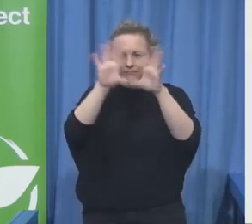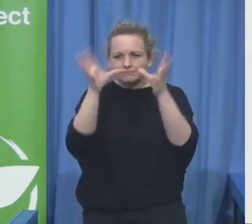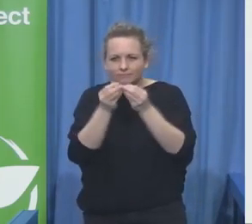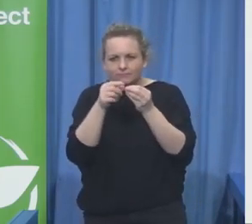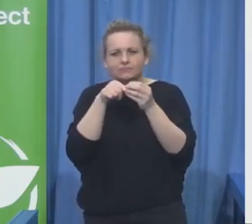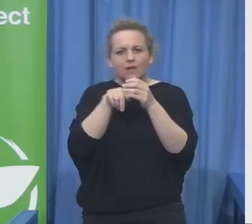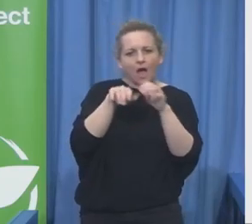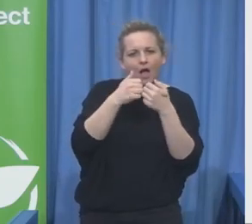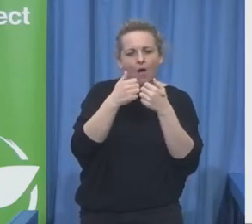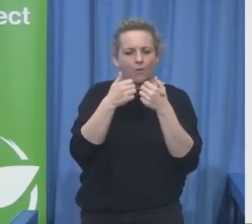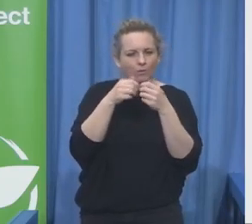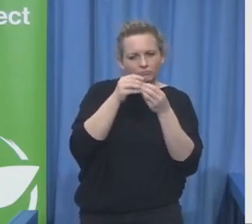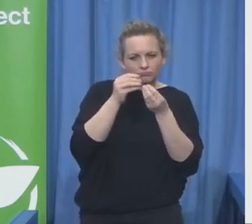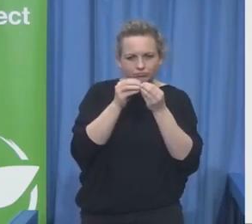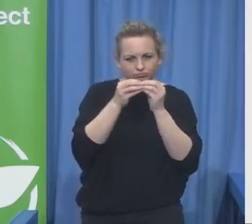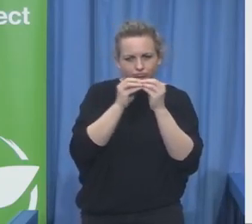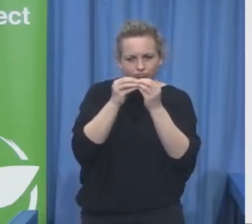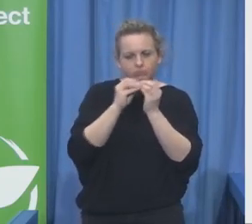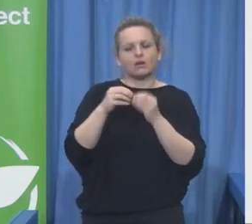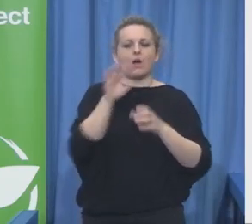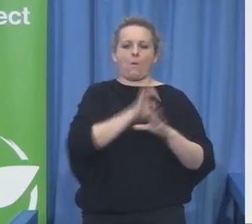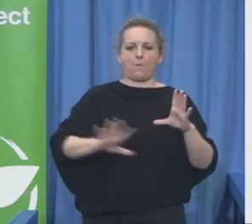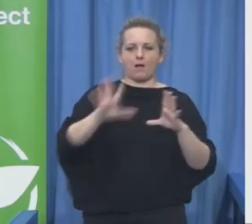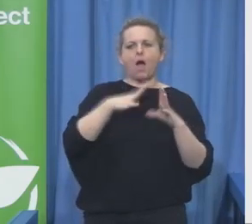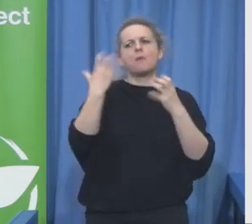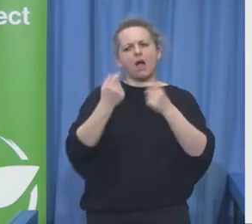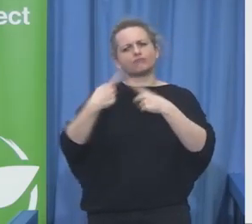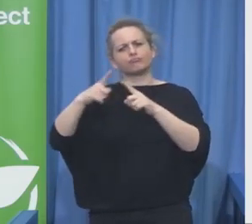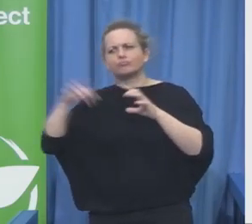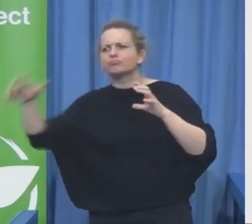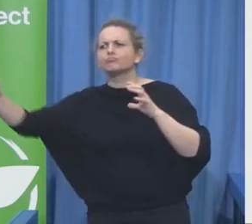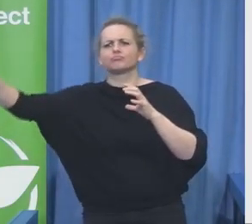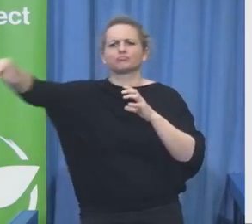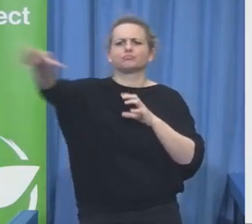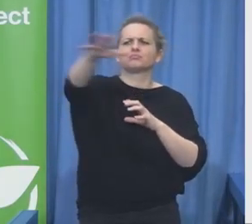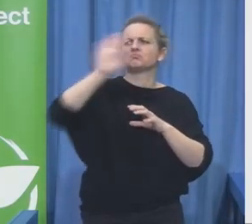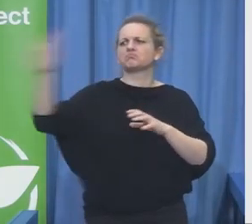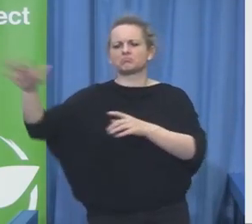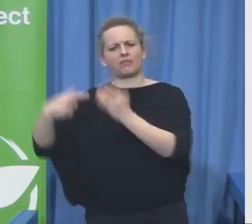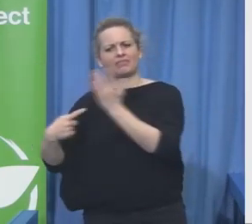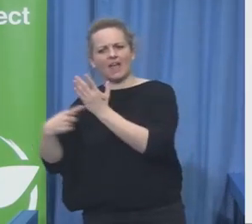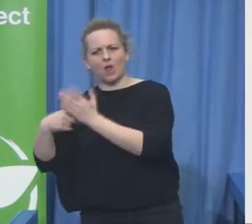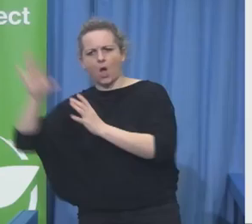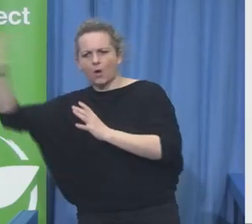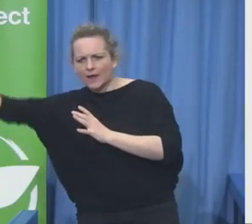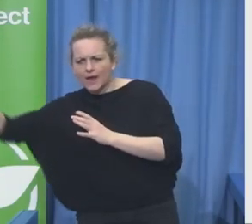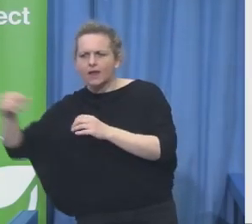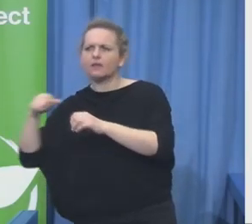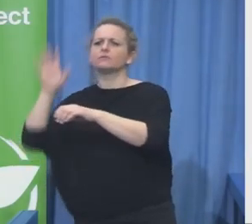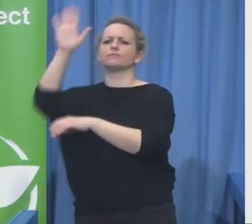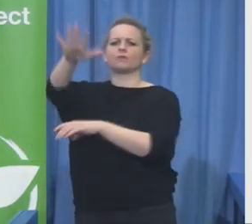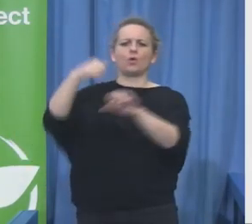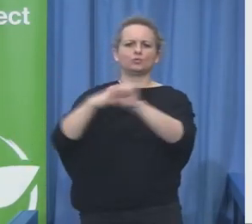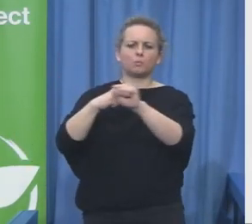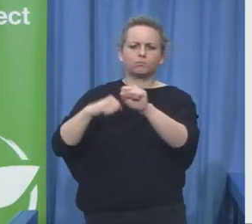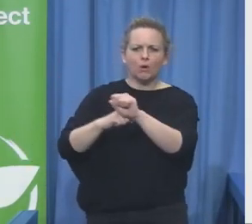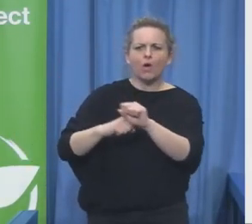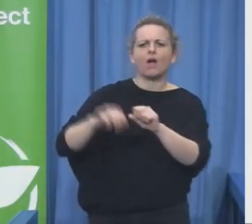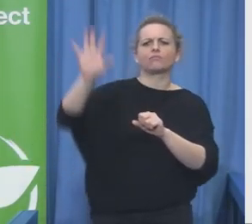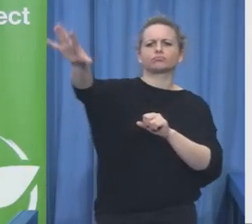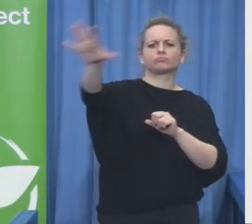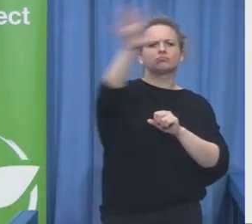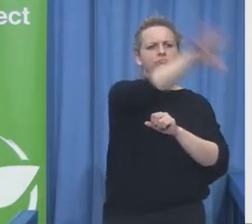organization. So we have engineers who run our disability answer desk support desk. We have software managers, we have